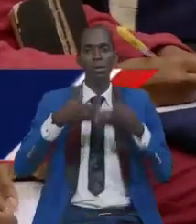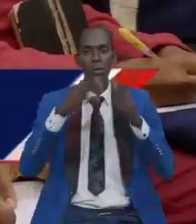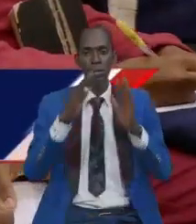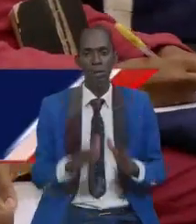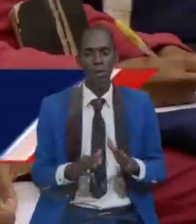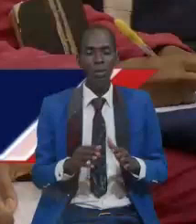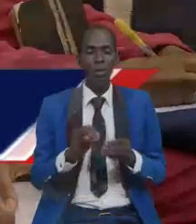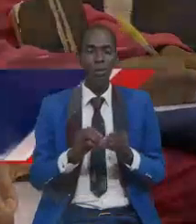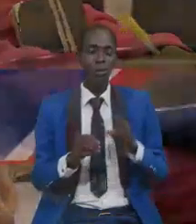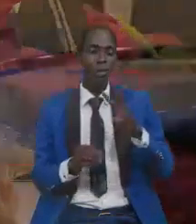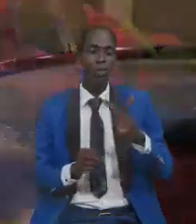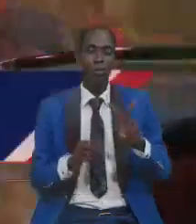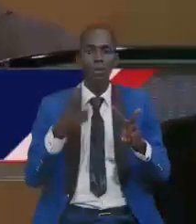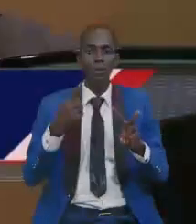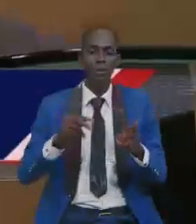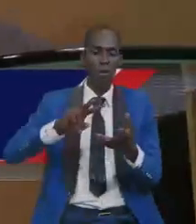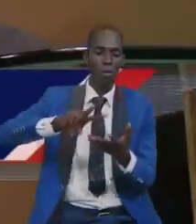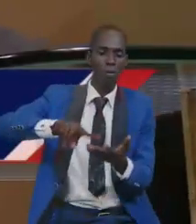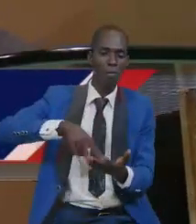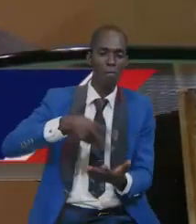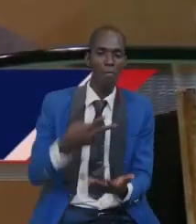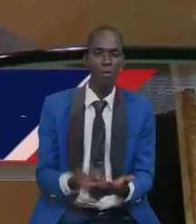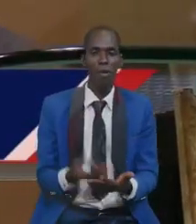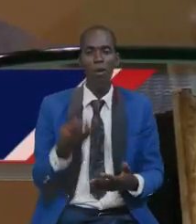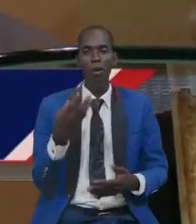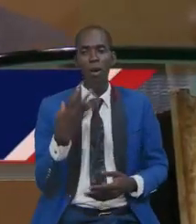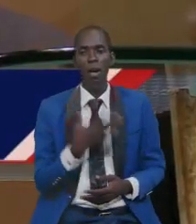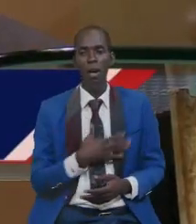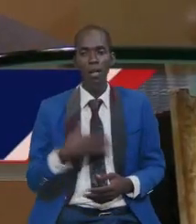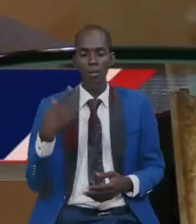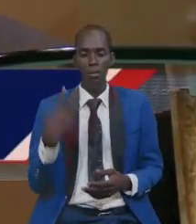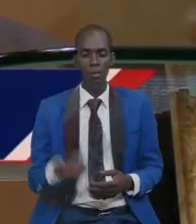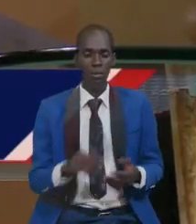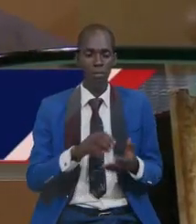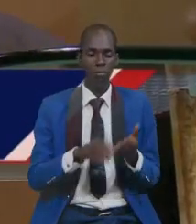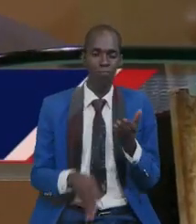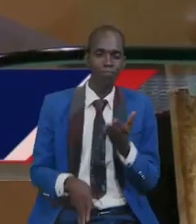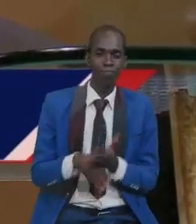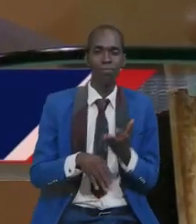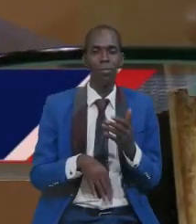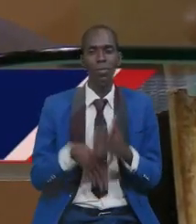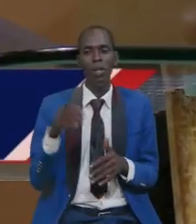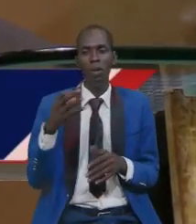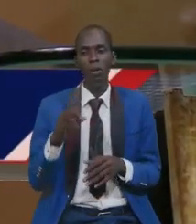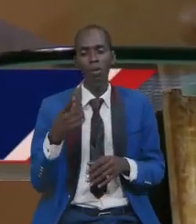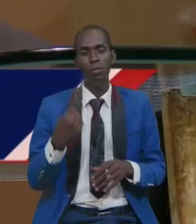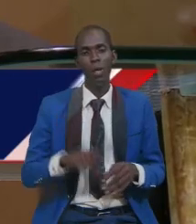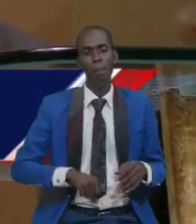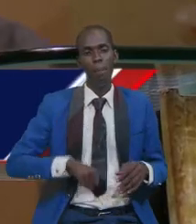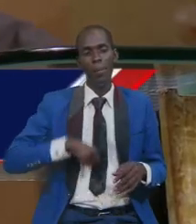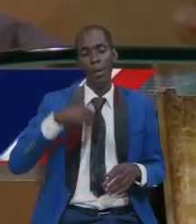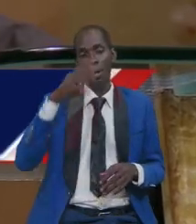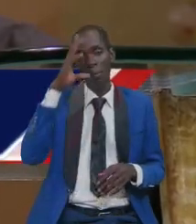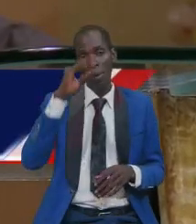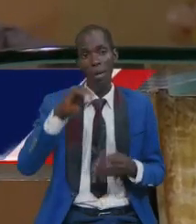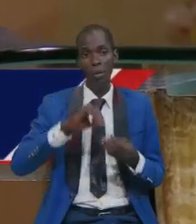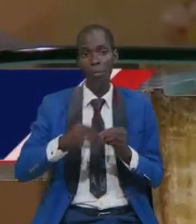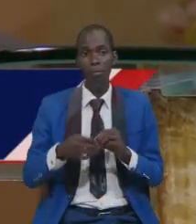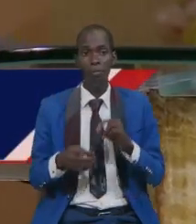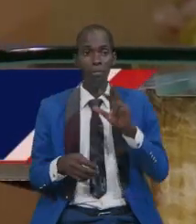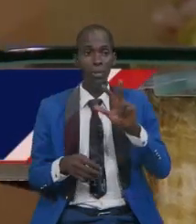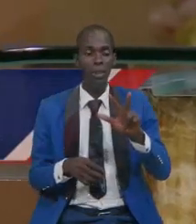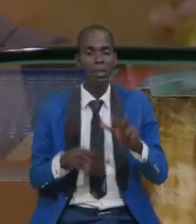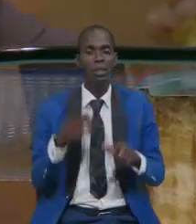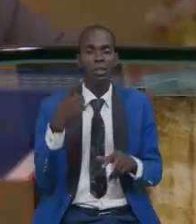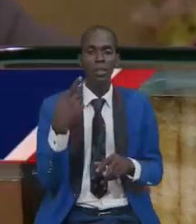the downfall and the dethronement of the proud man. Number three,